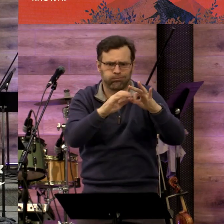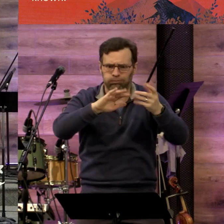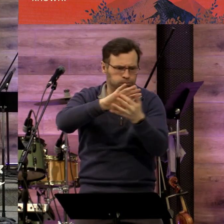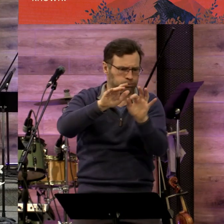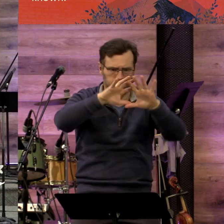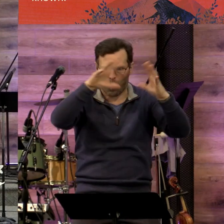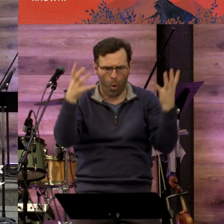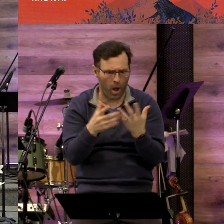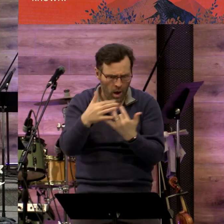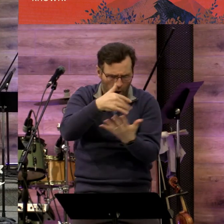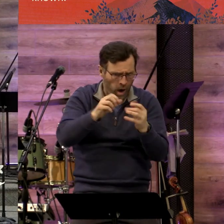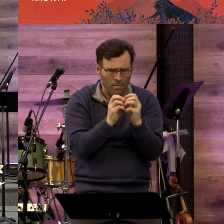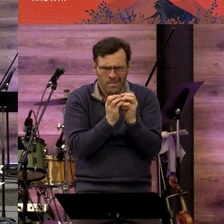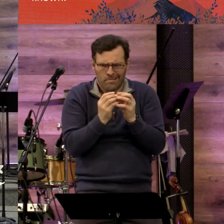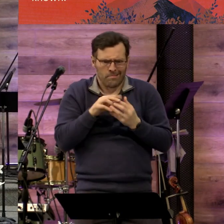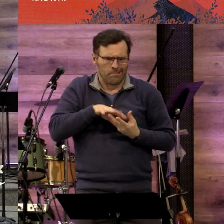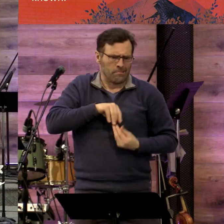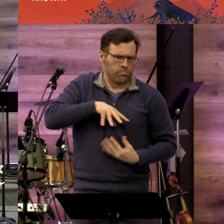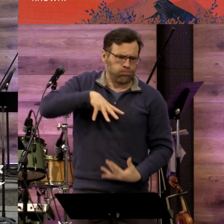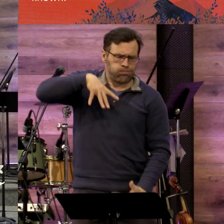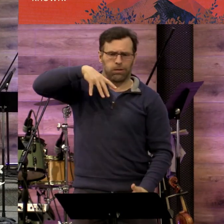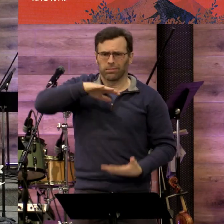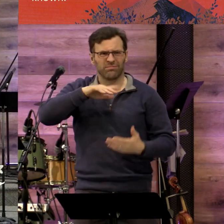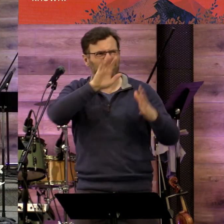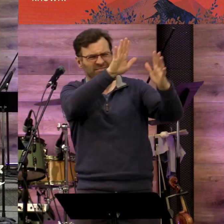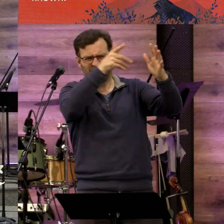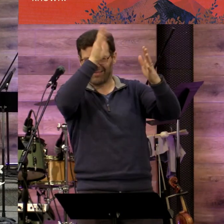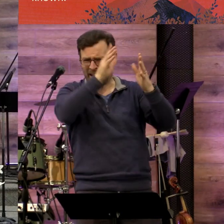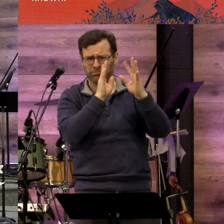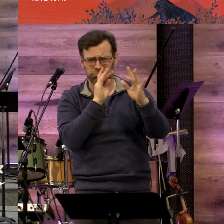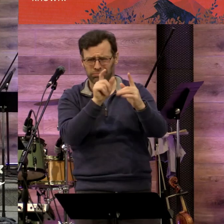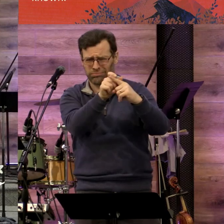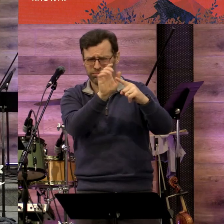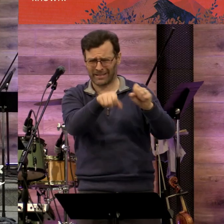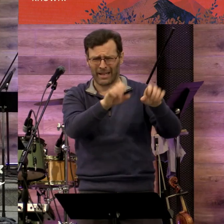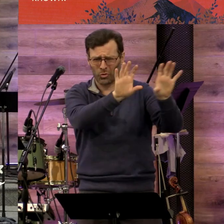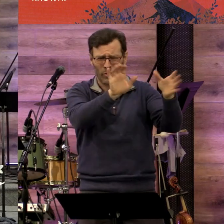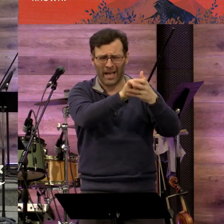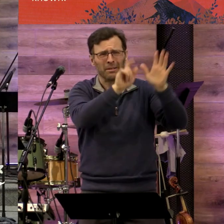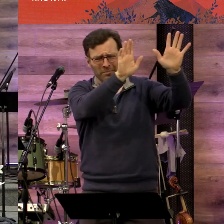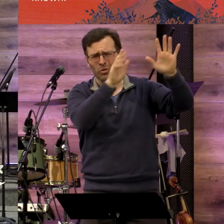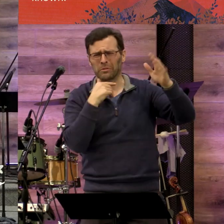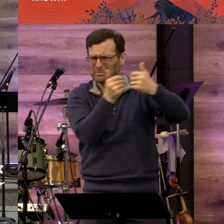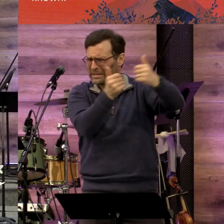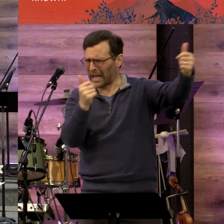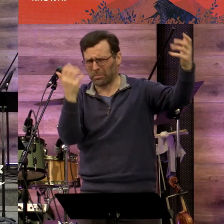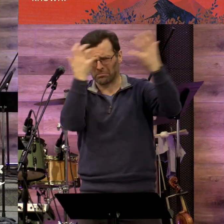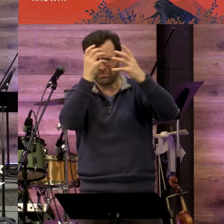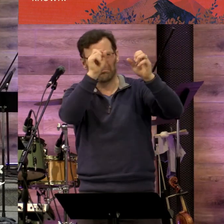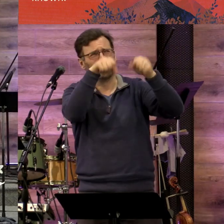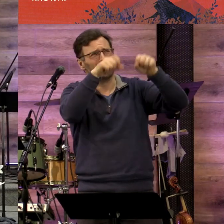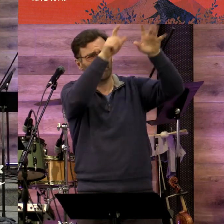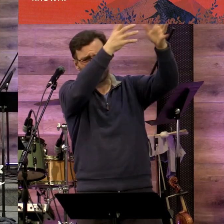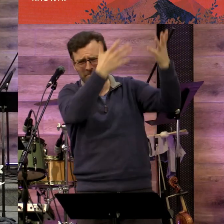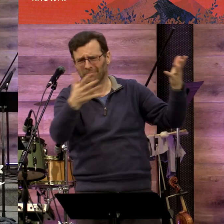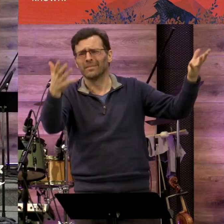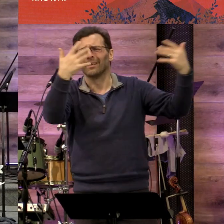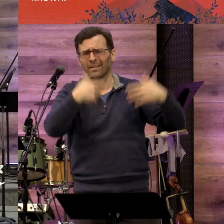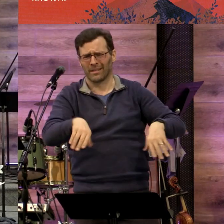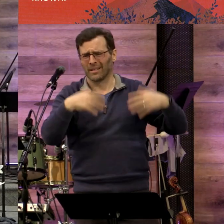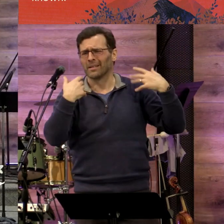created and bonded together and began to work together in complexity to create certain cells and organisms,